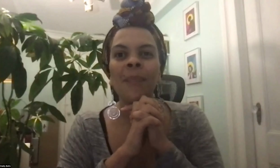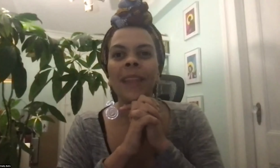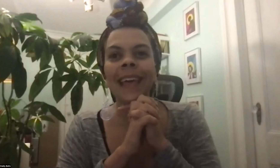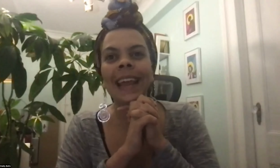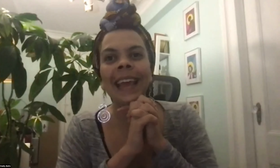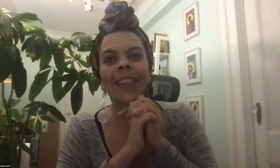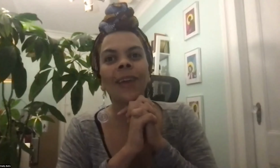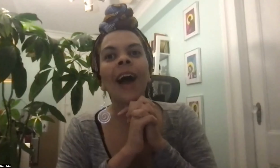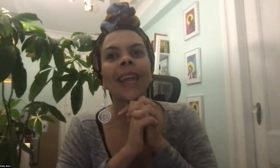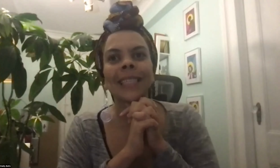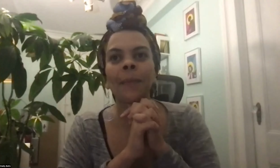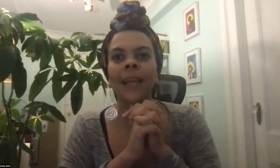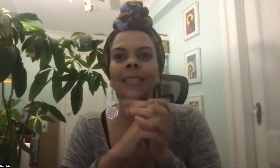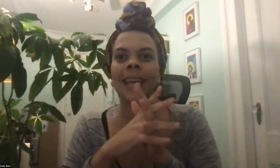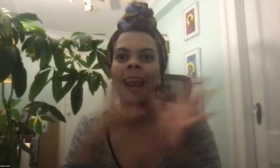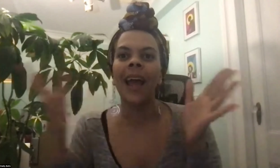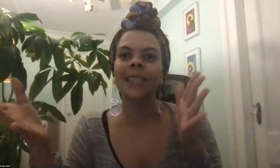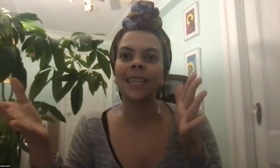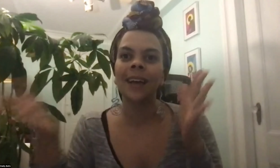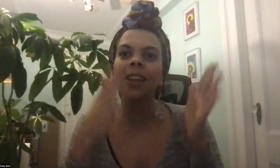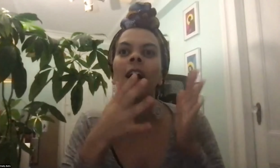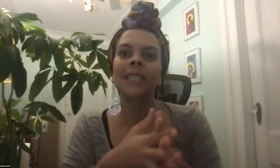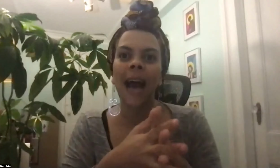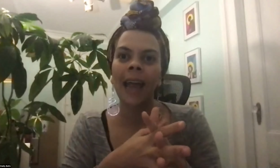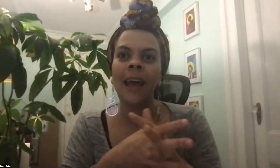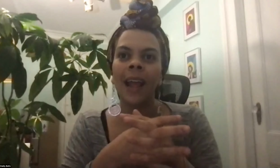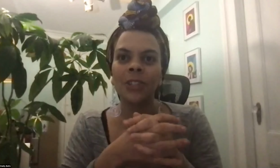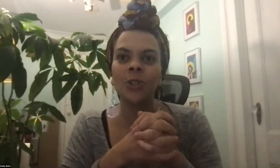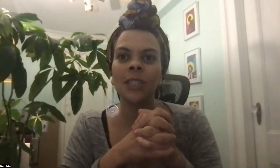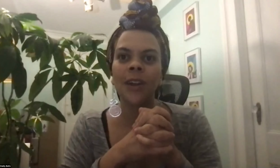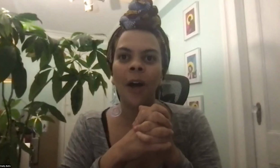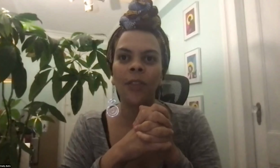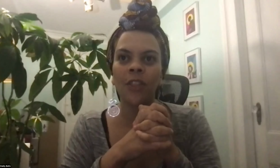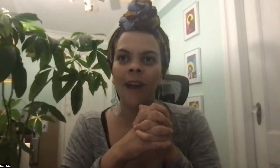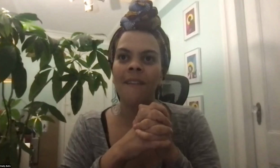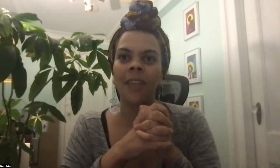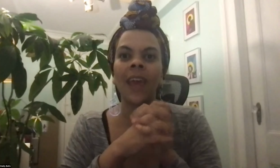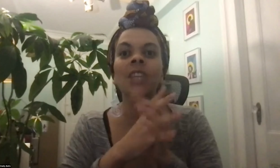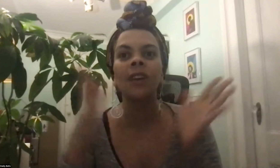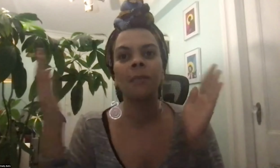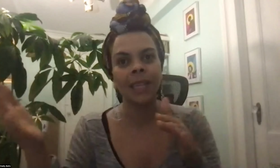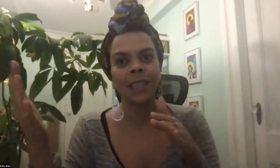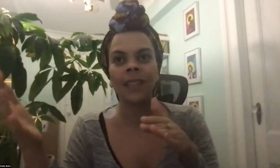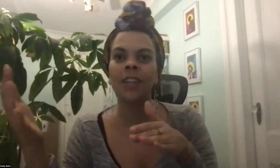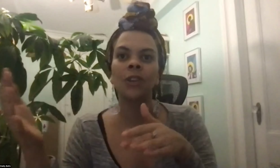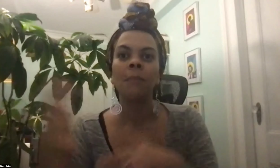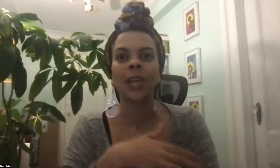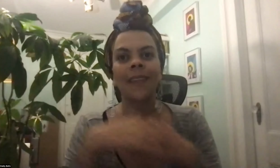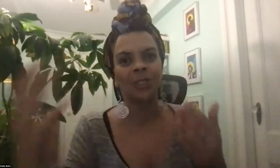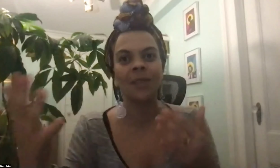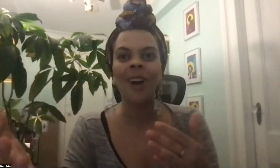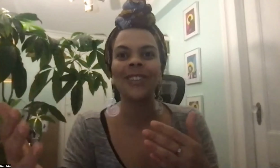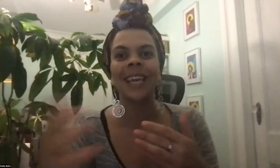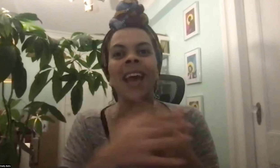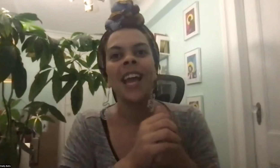And I think that the reality is that police cannot exist alongside institutions that are healthy and thriving, that the history of policing in this country, much